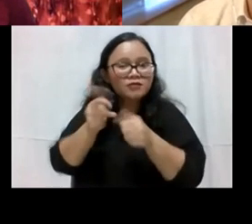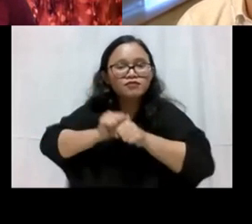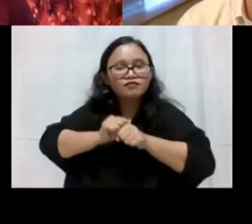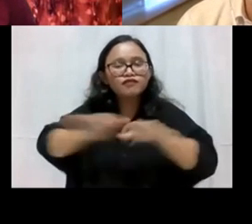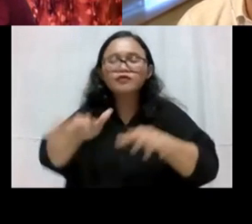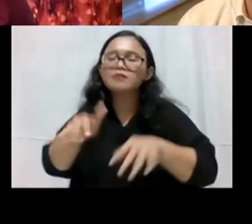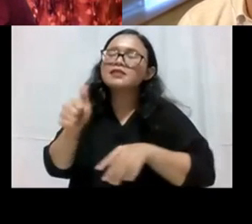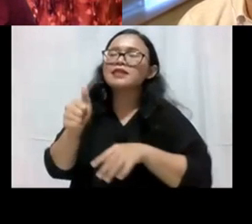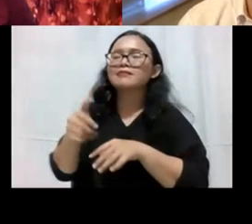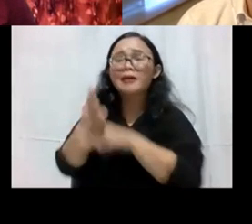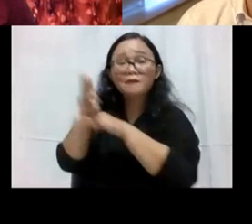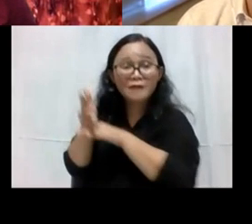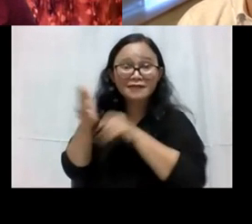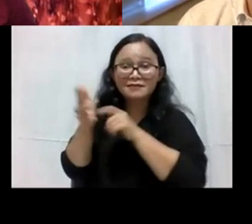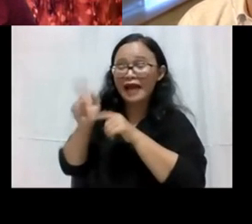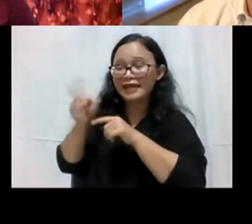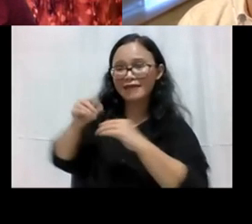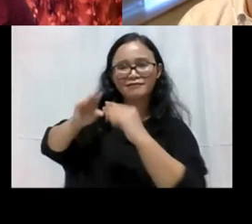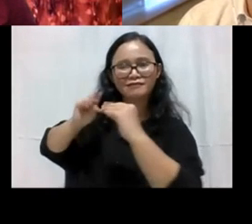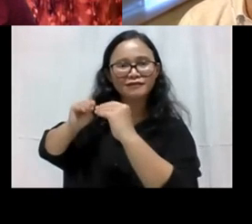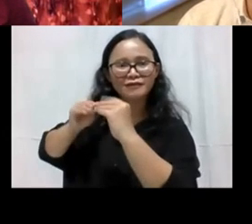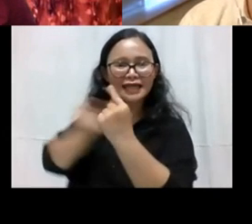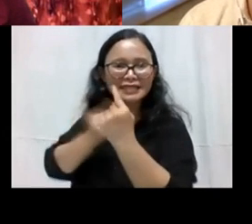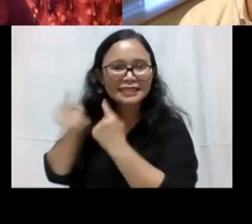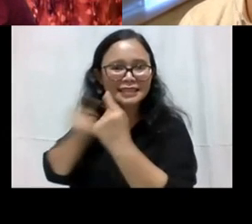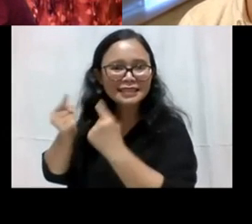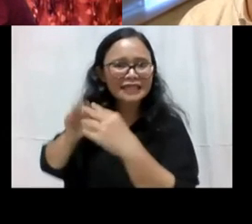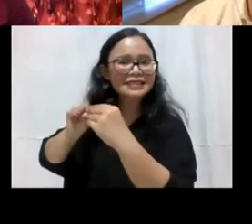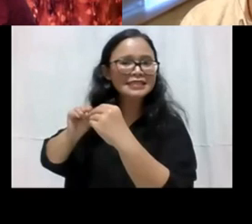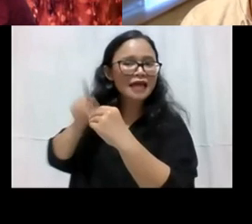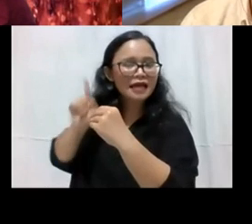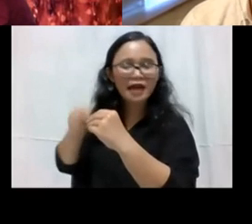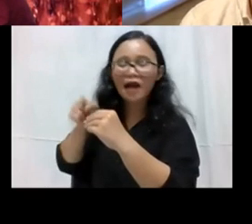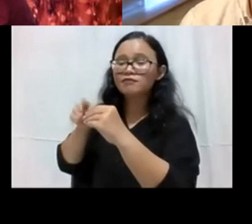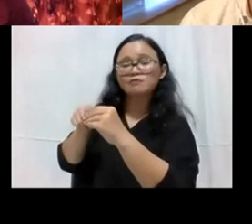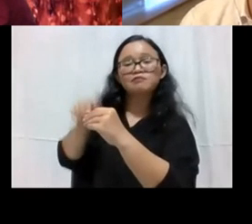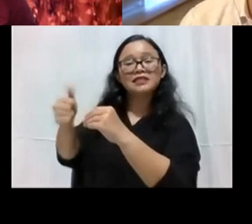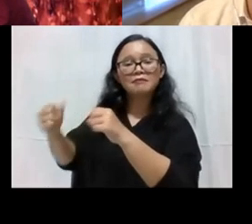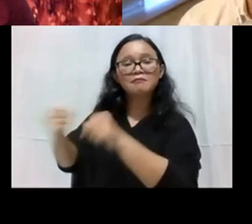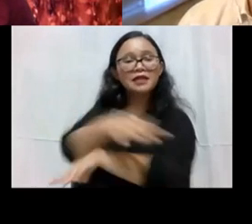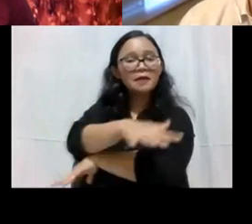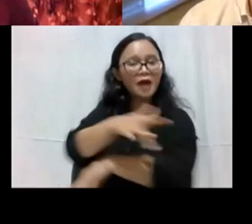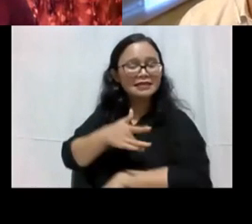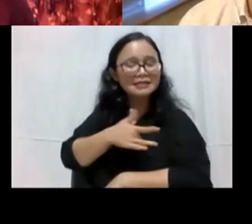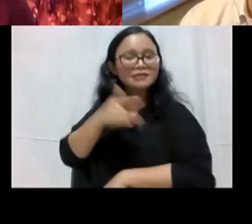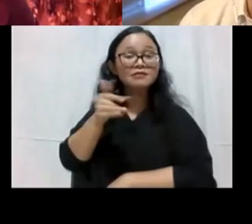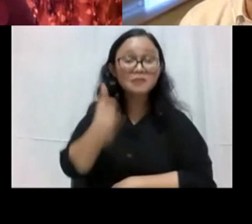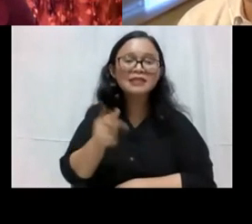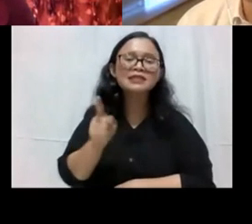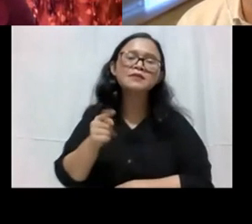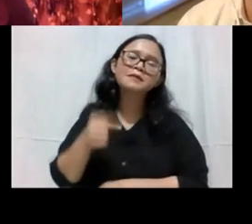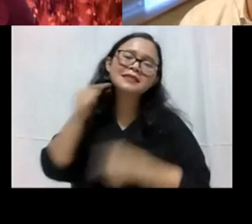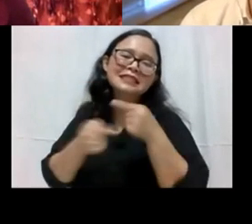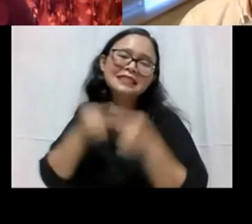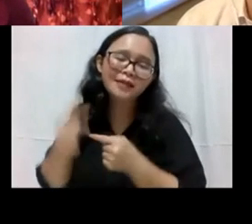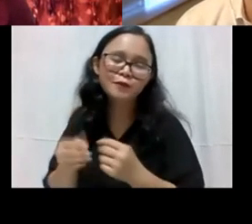conversations. But at the same time, I would not recommend going in with too strong a point of view. Like you want to protect, you know, you want to